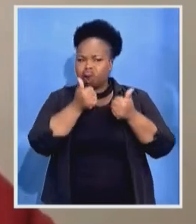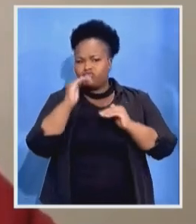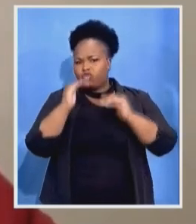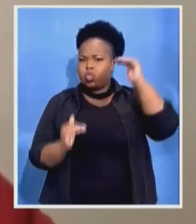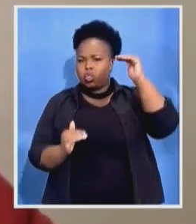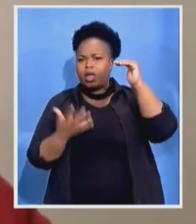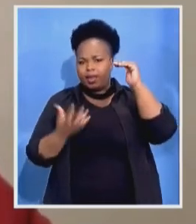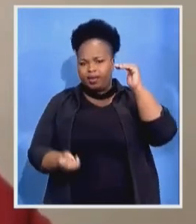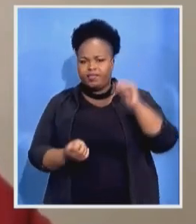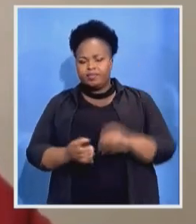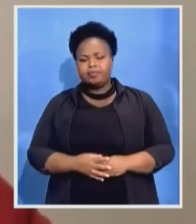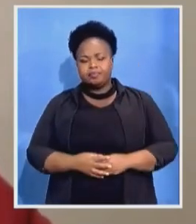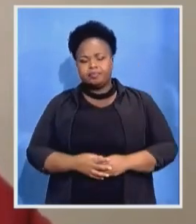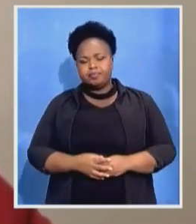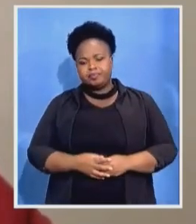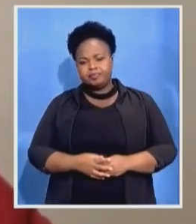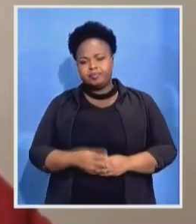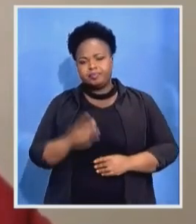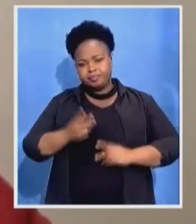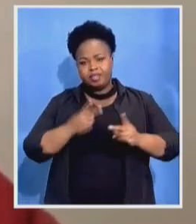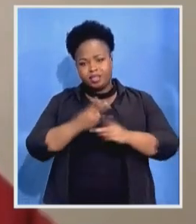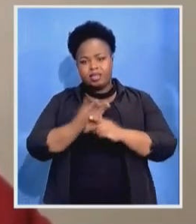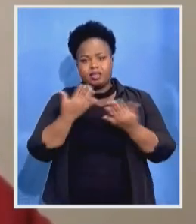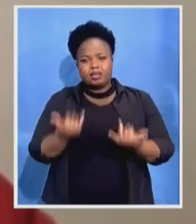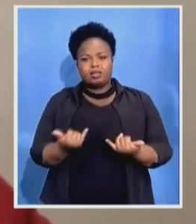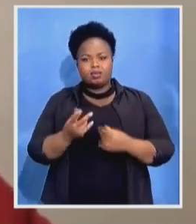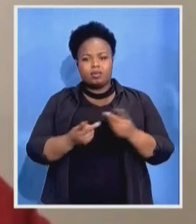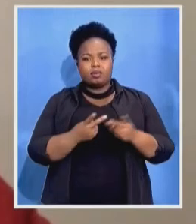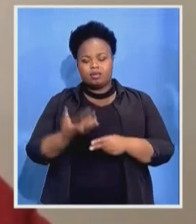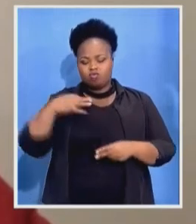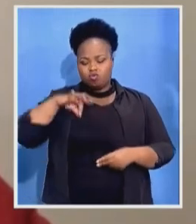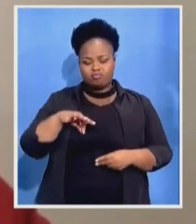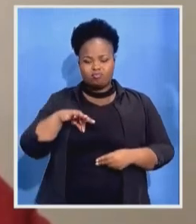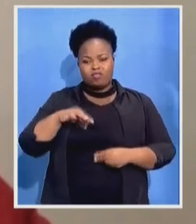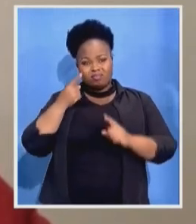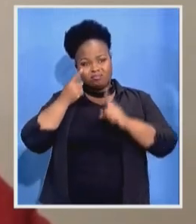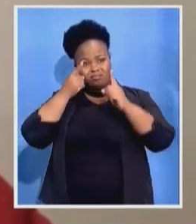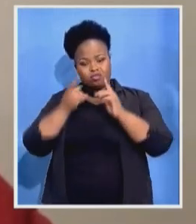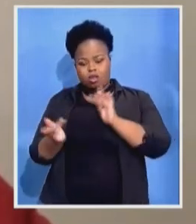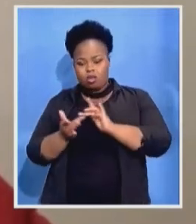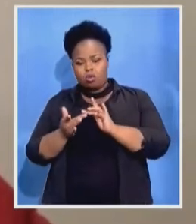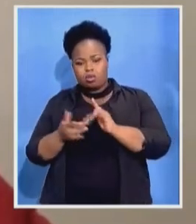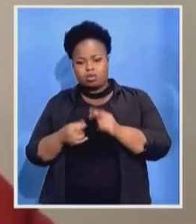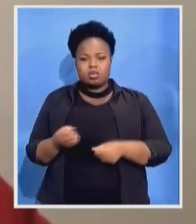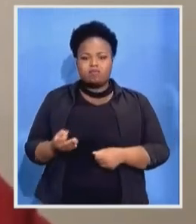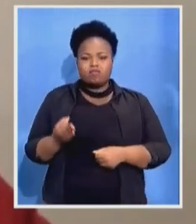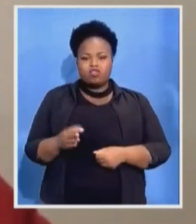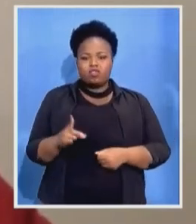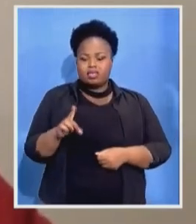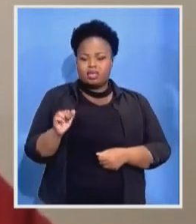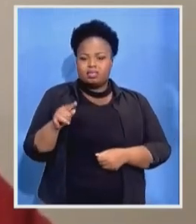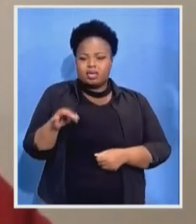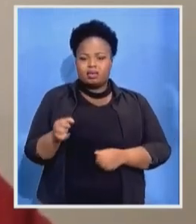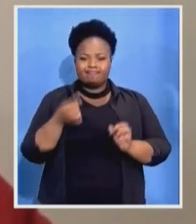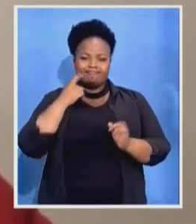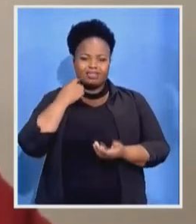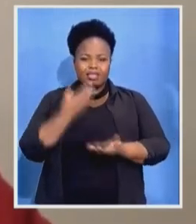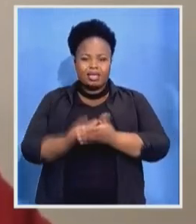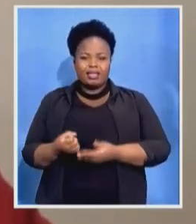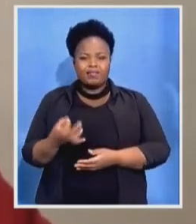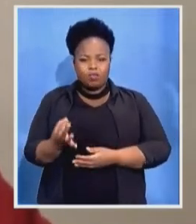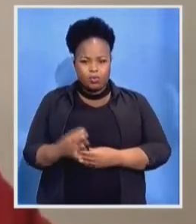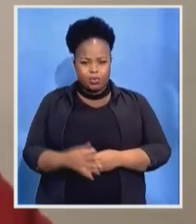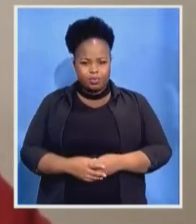an answer to connectivity and affordable mobile data. the forces of private wealth accumulation in the